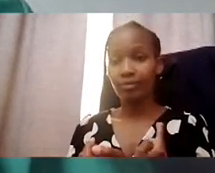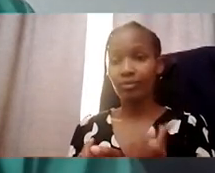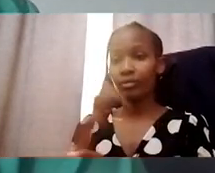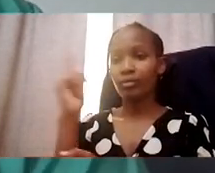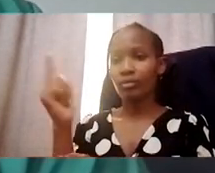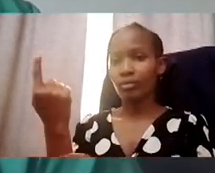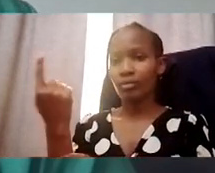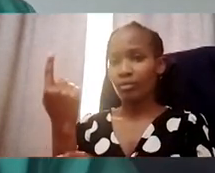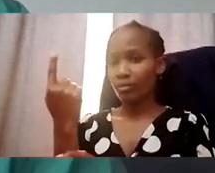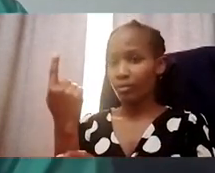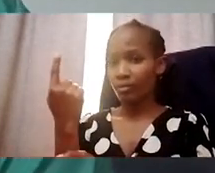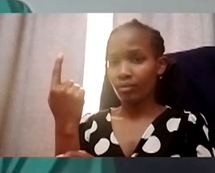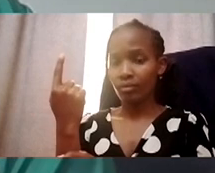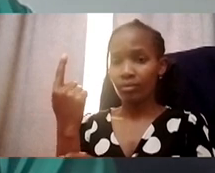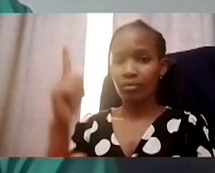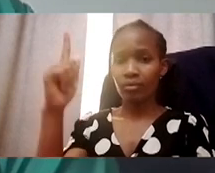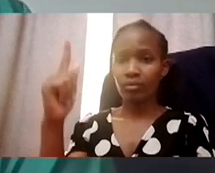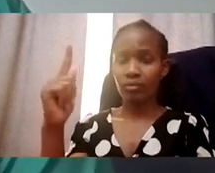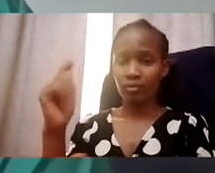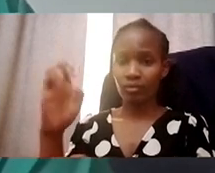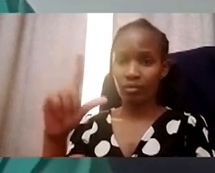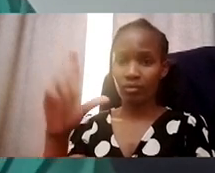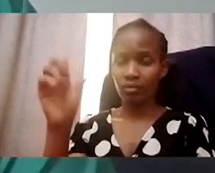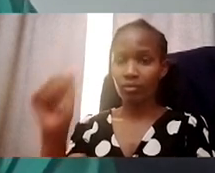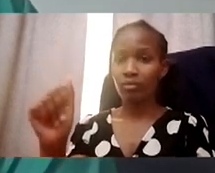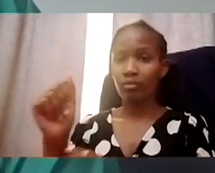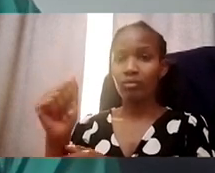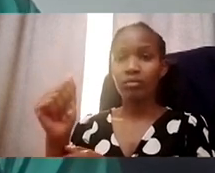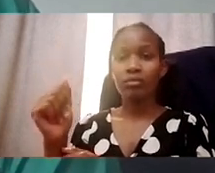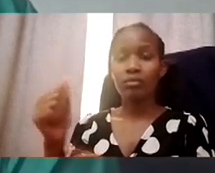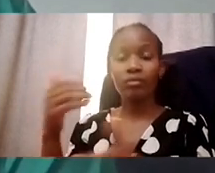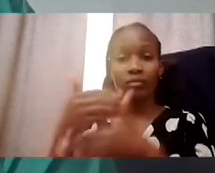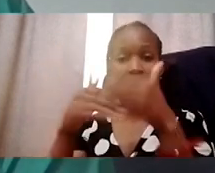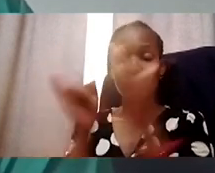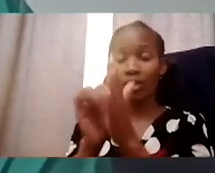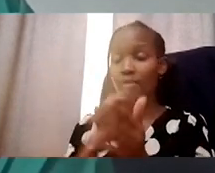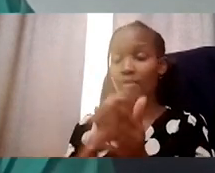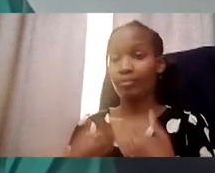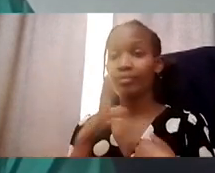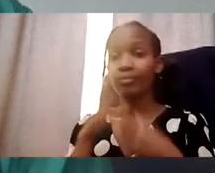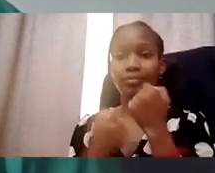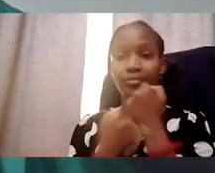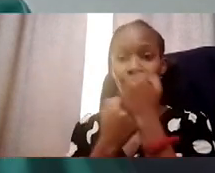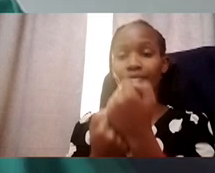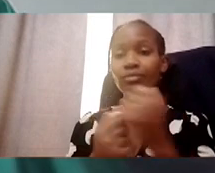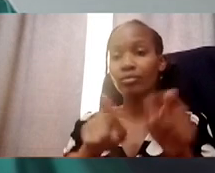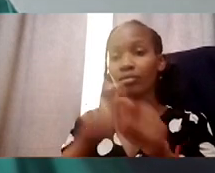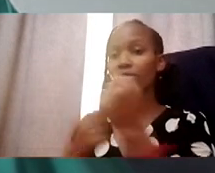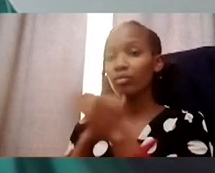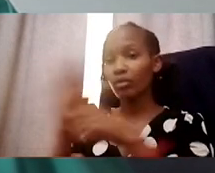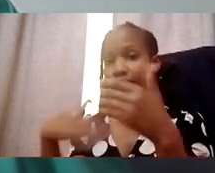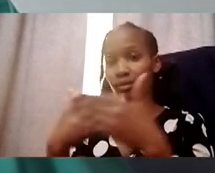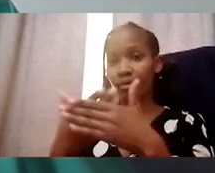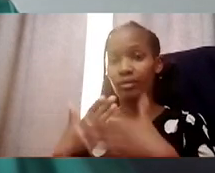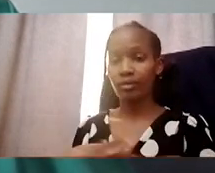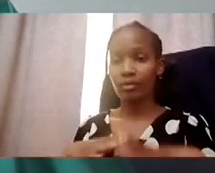the TEGLA LOROUPE Peace Foundation, who have been absolute supportive as we support all the refugees to ensure that they